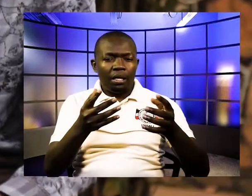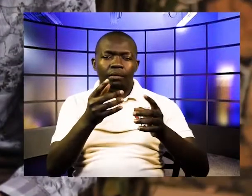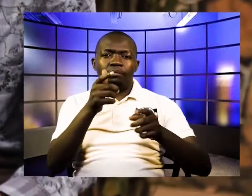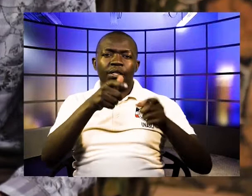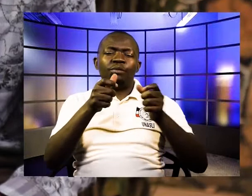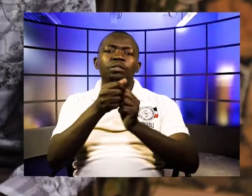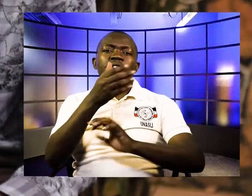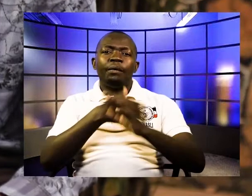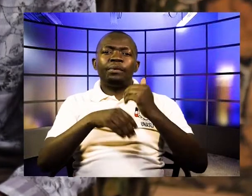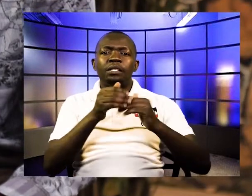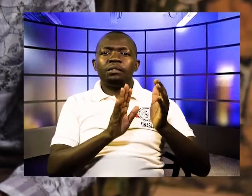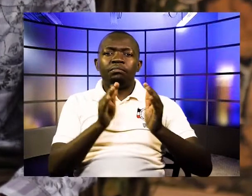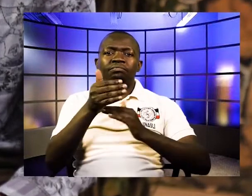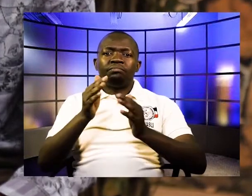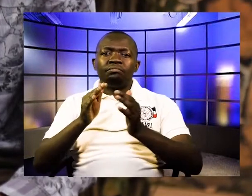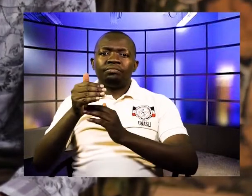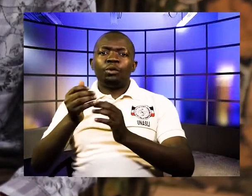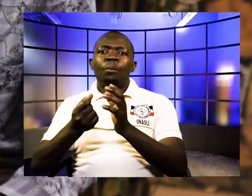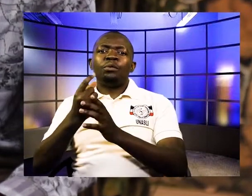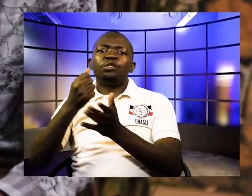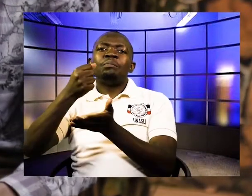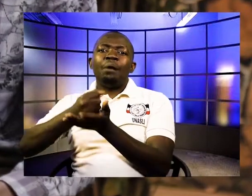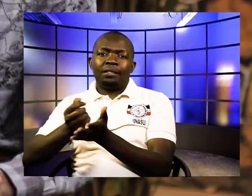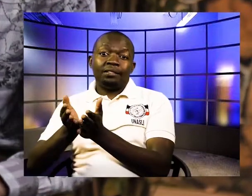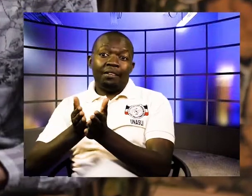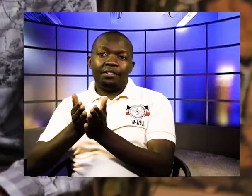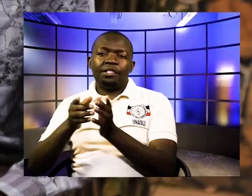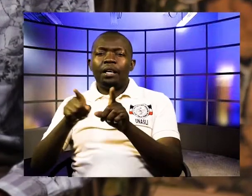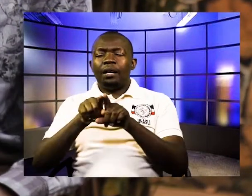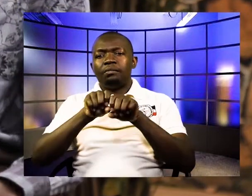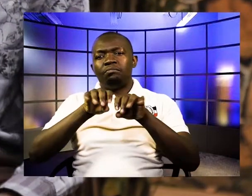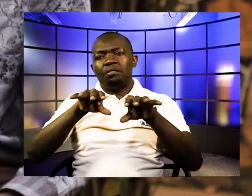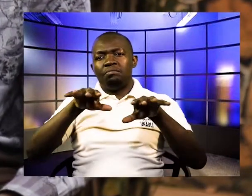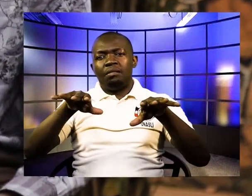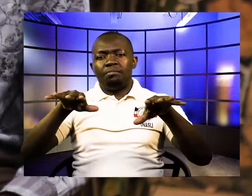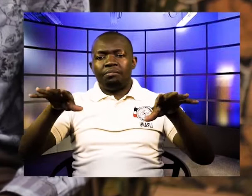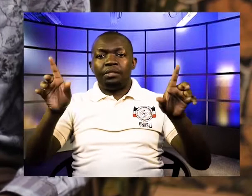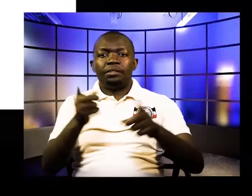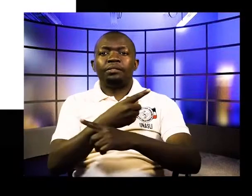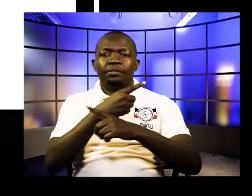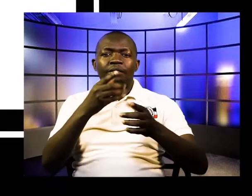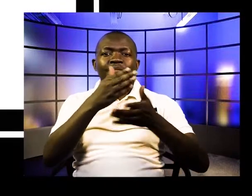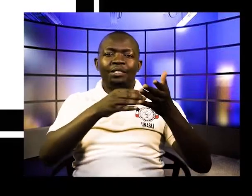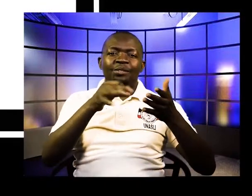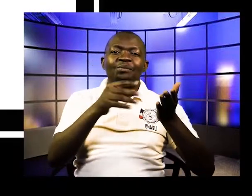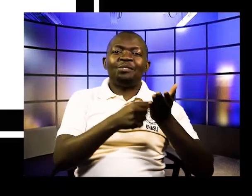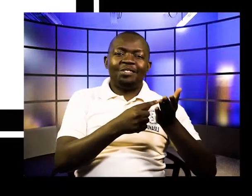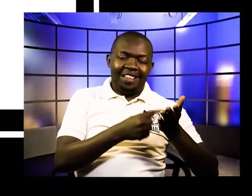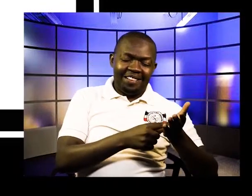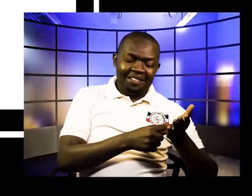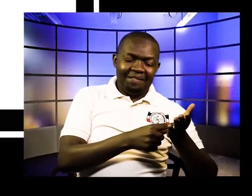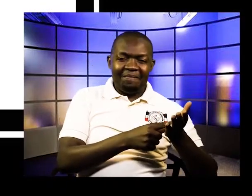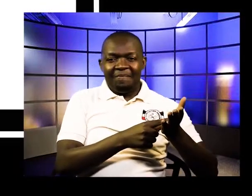accessed Opportunity Bank services spread out in different parts of Uganda.